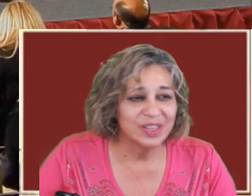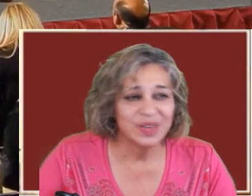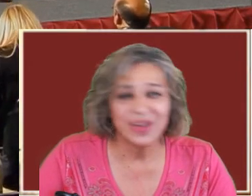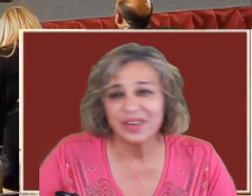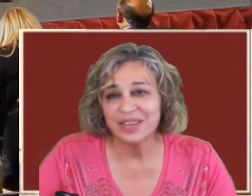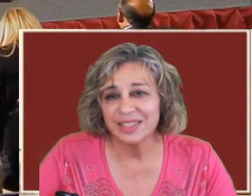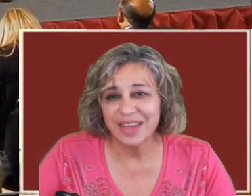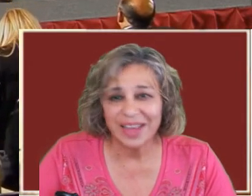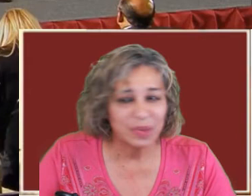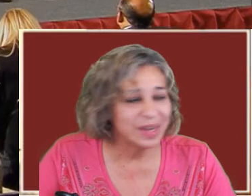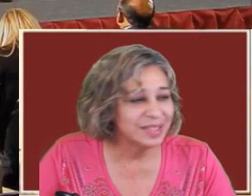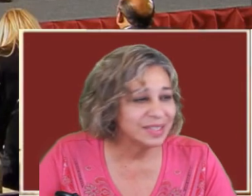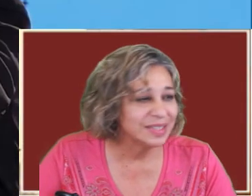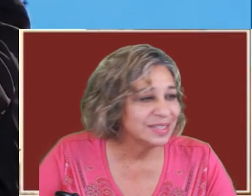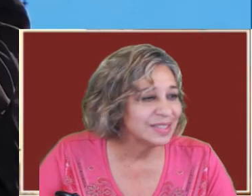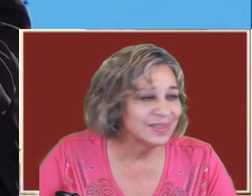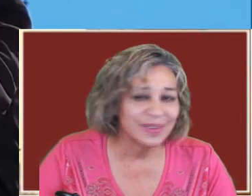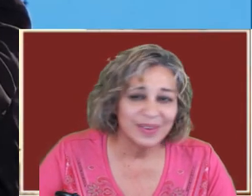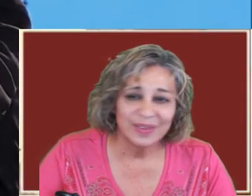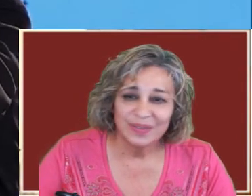or to increase tax prices.